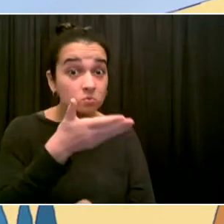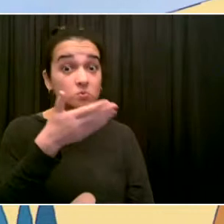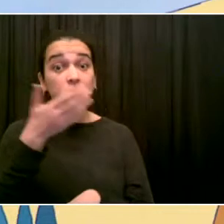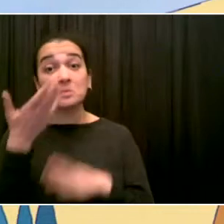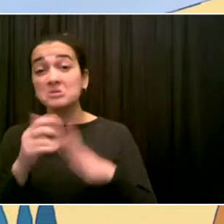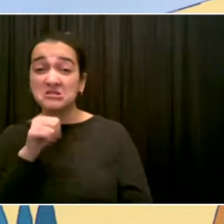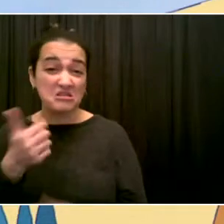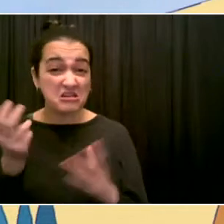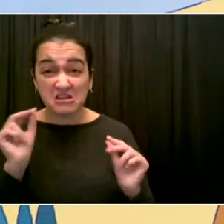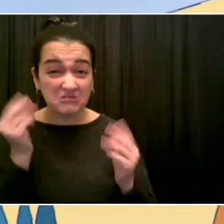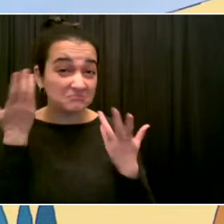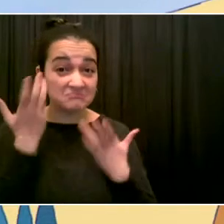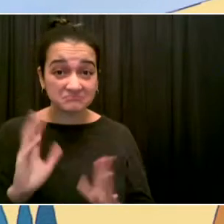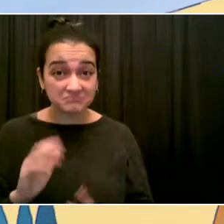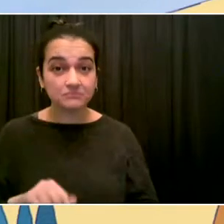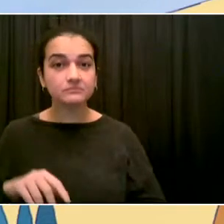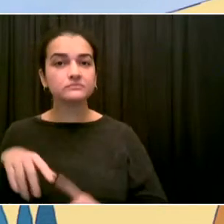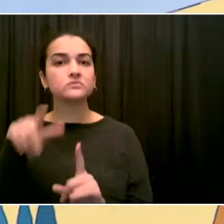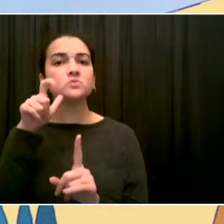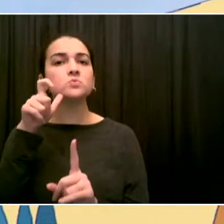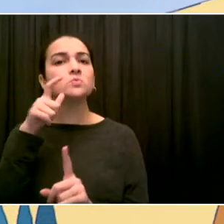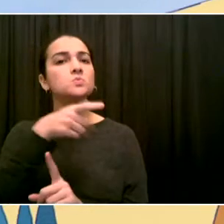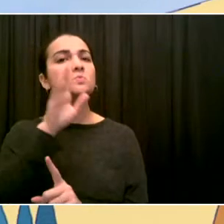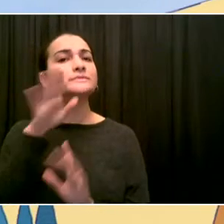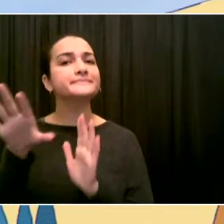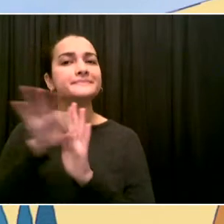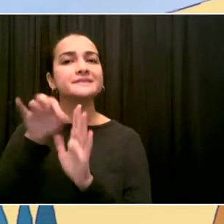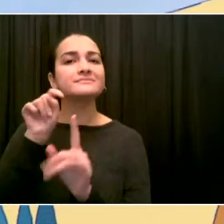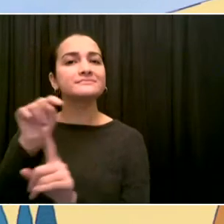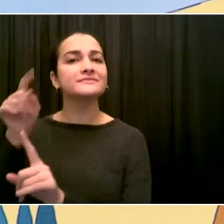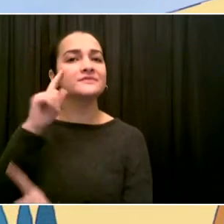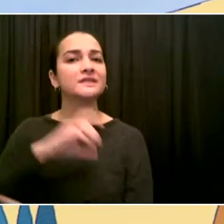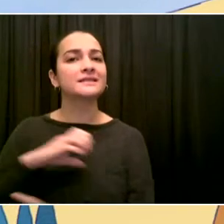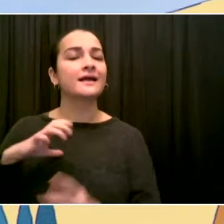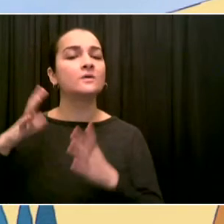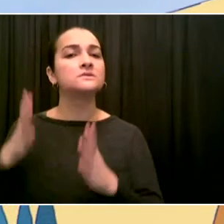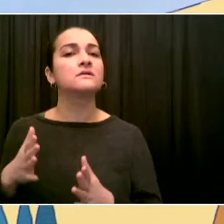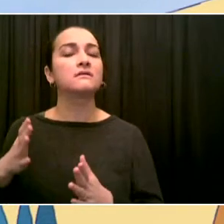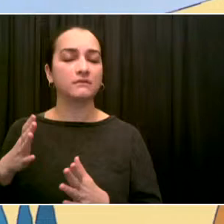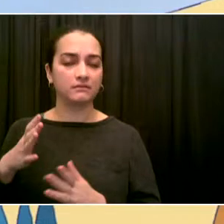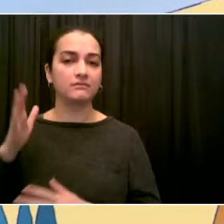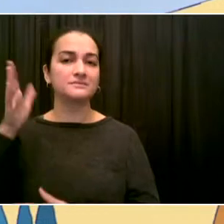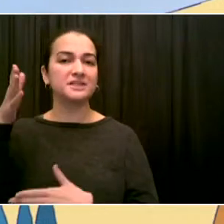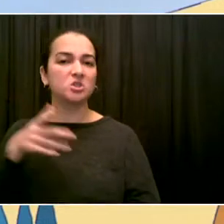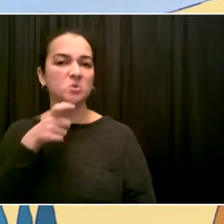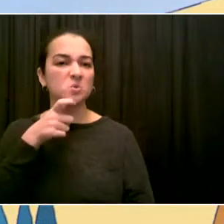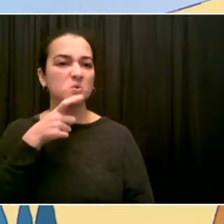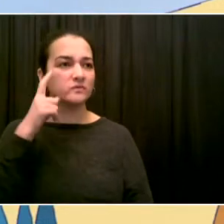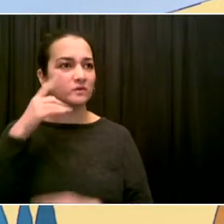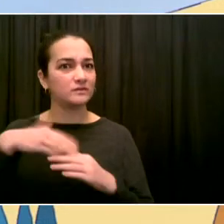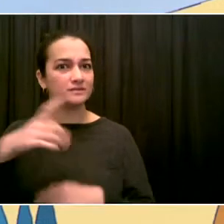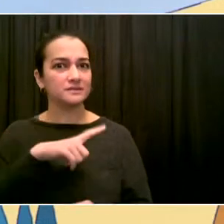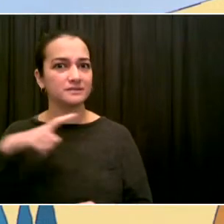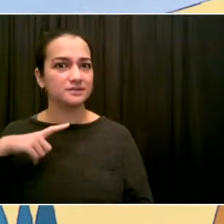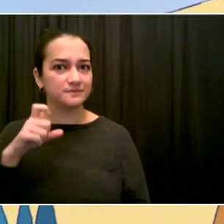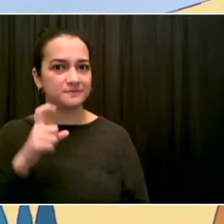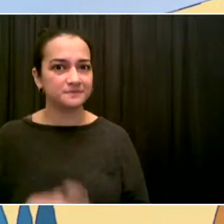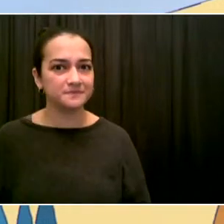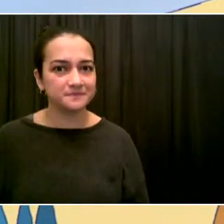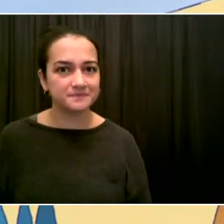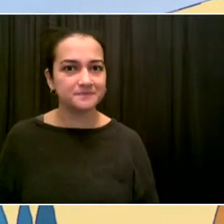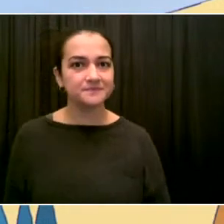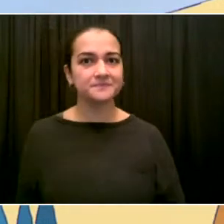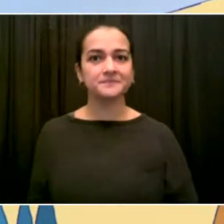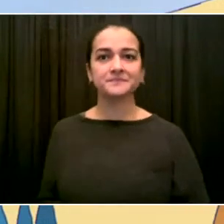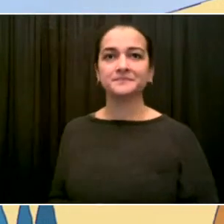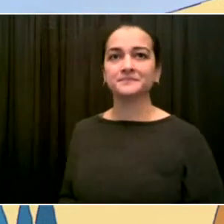council speaker? I like a lot of people. Look, I've worked closely with most of the folks who are running. There's a